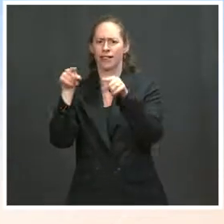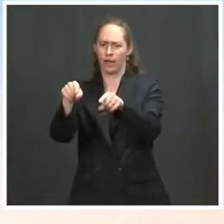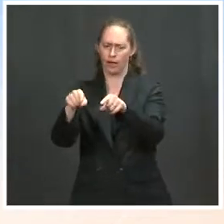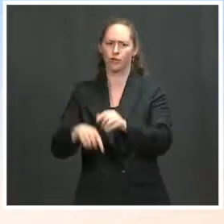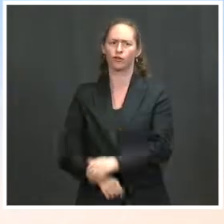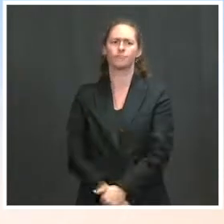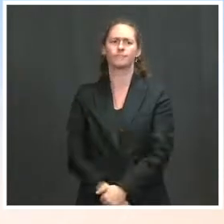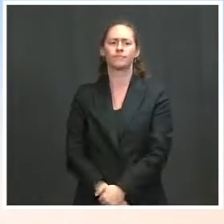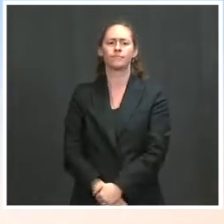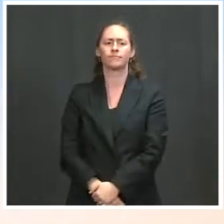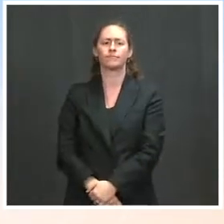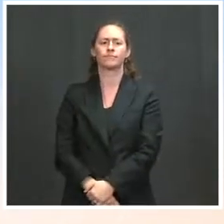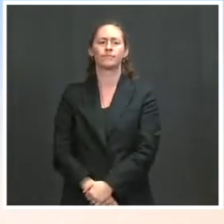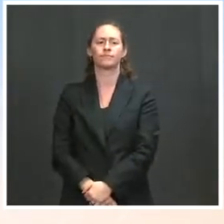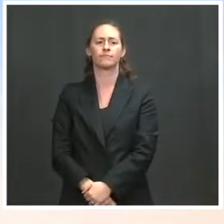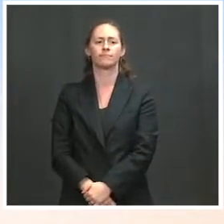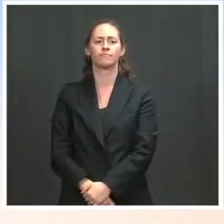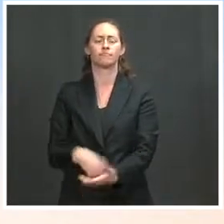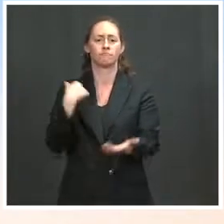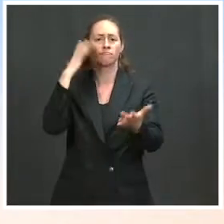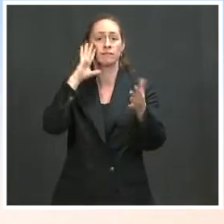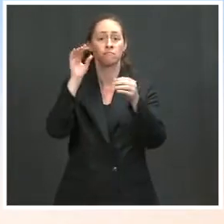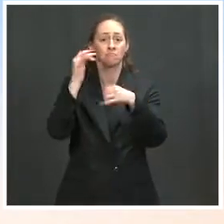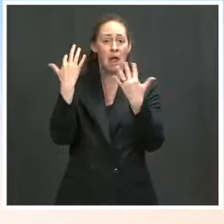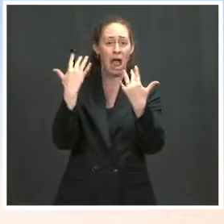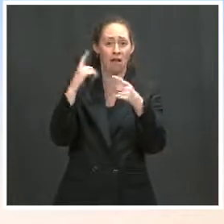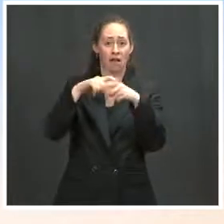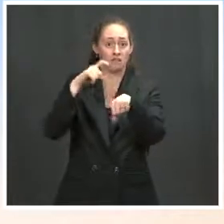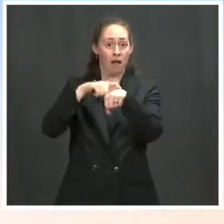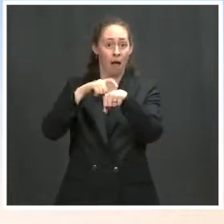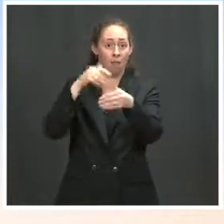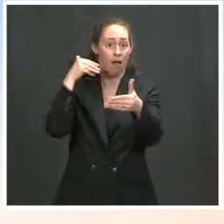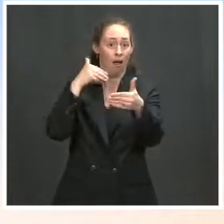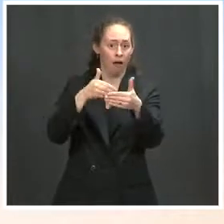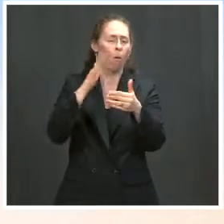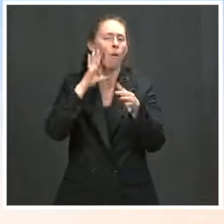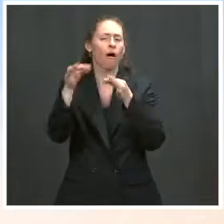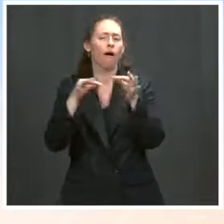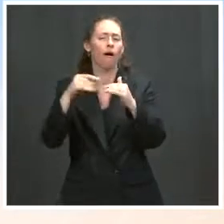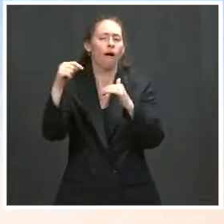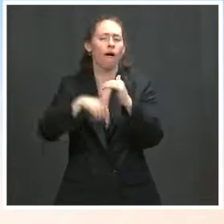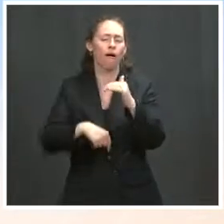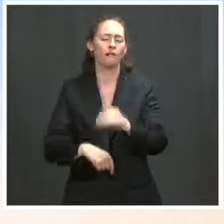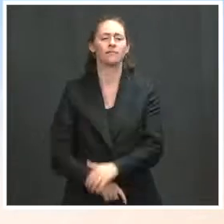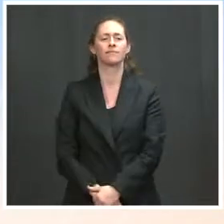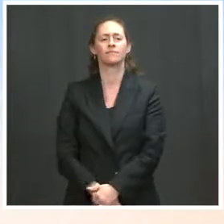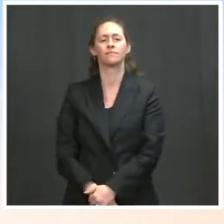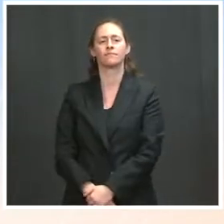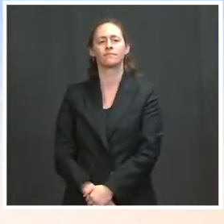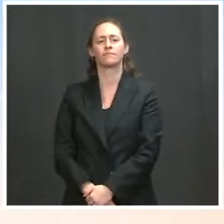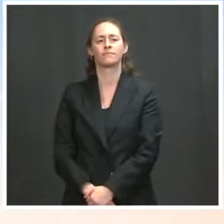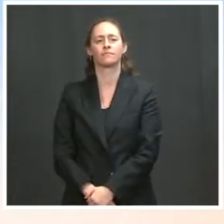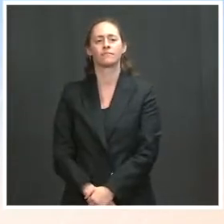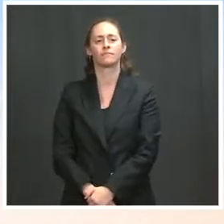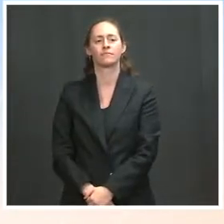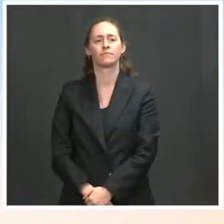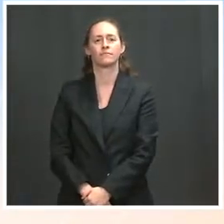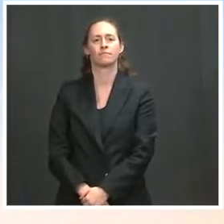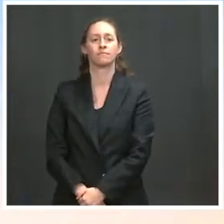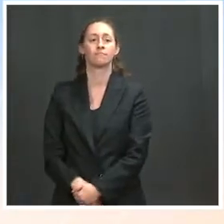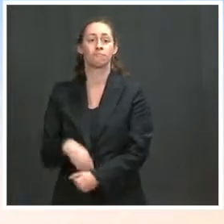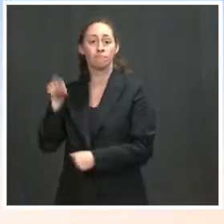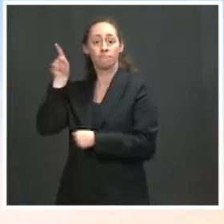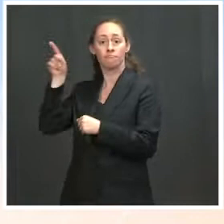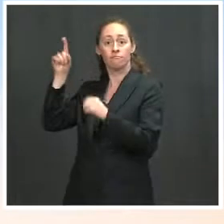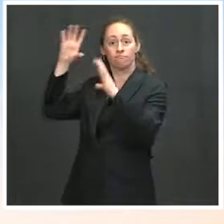we get closer to Tuesday. As you all know, President Biden believes affordable, safe housing is the foundation